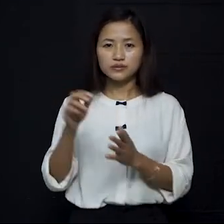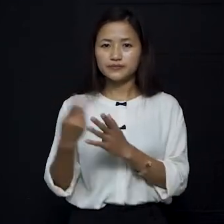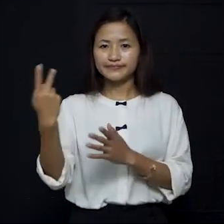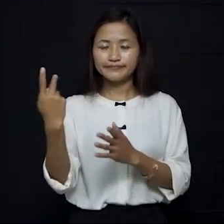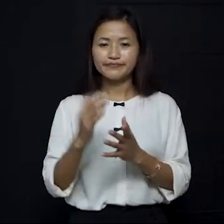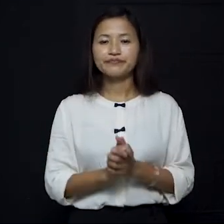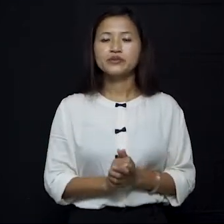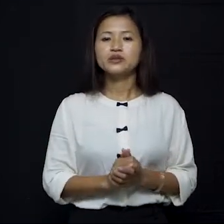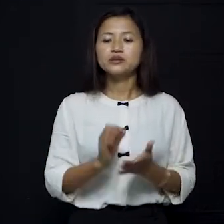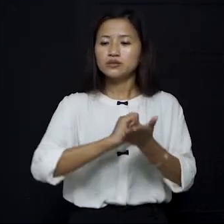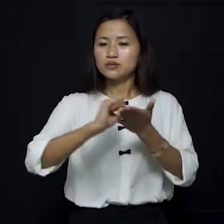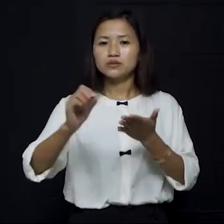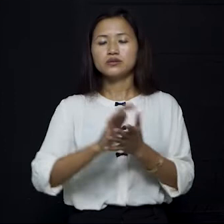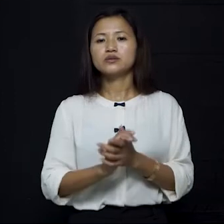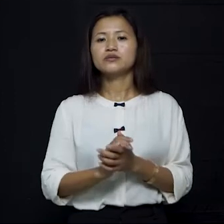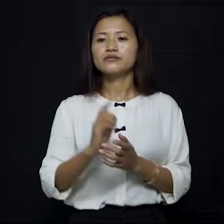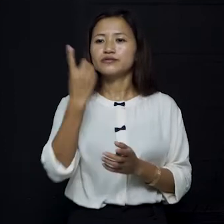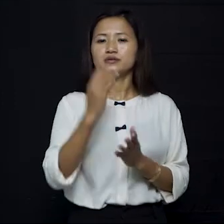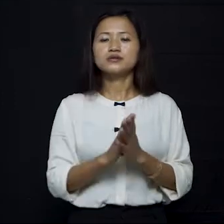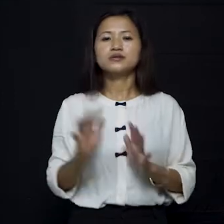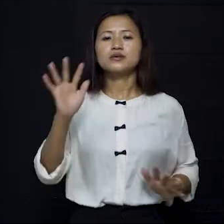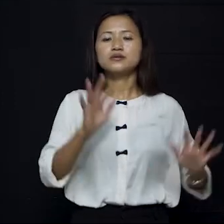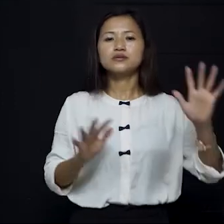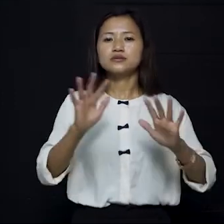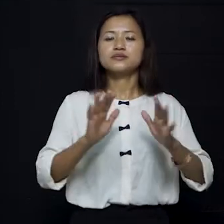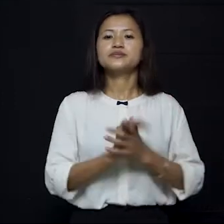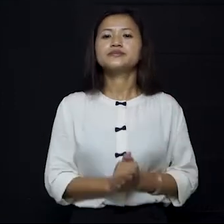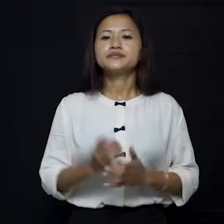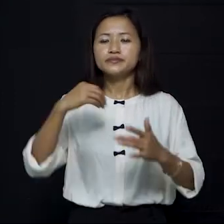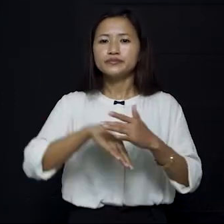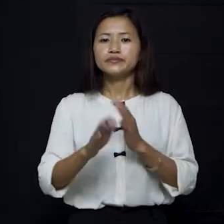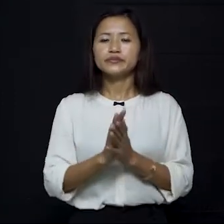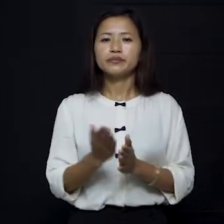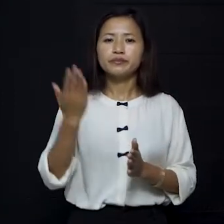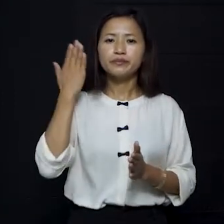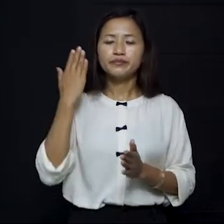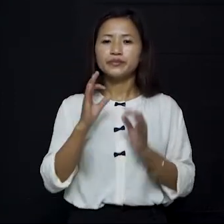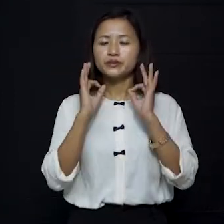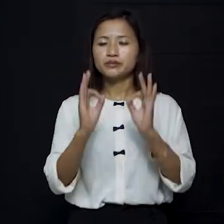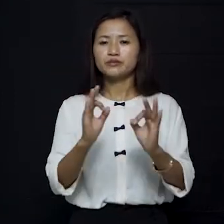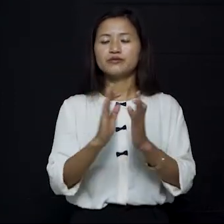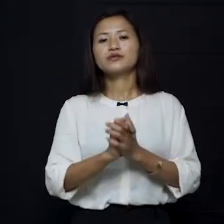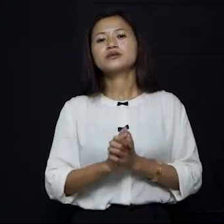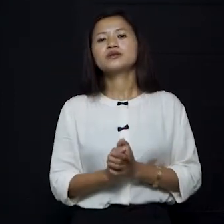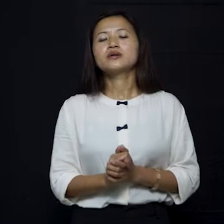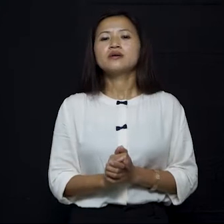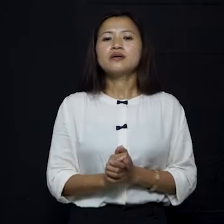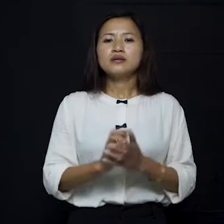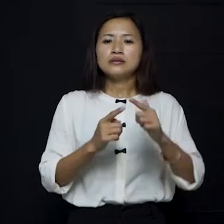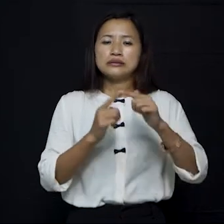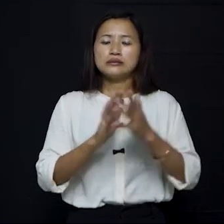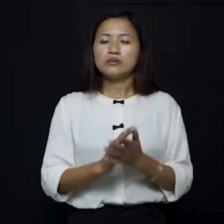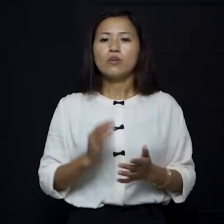that you will write the first action in the past perfect tense. He had already gone to school when I